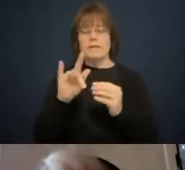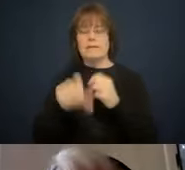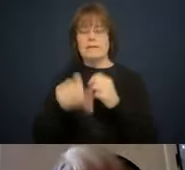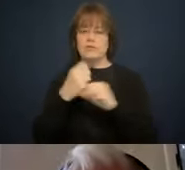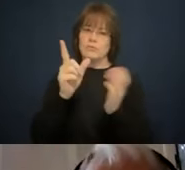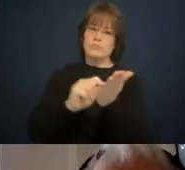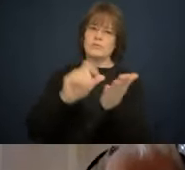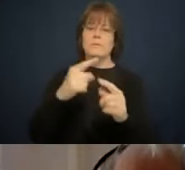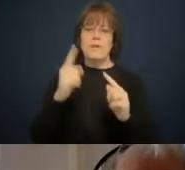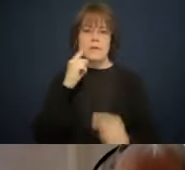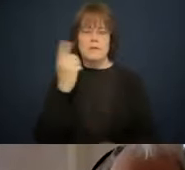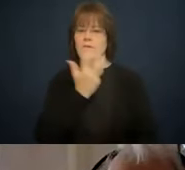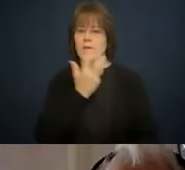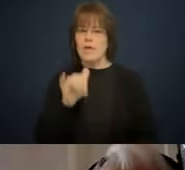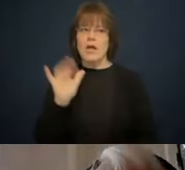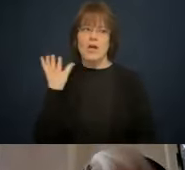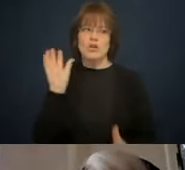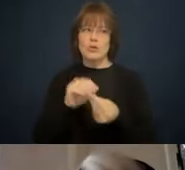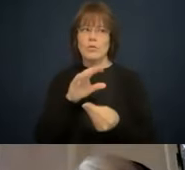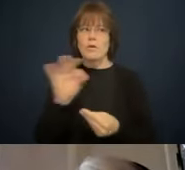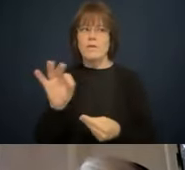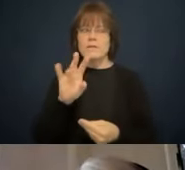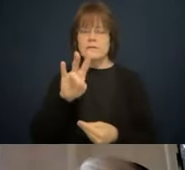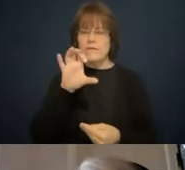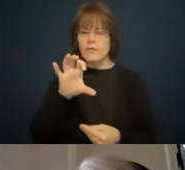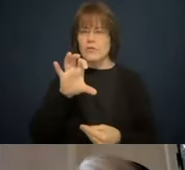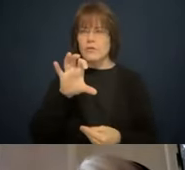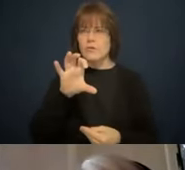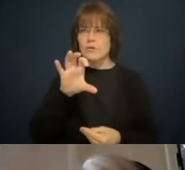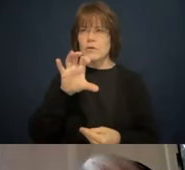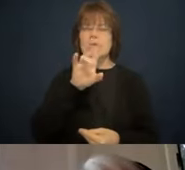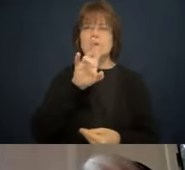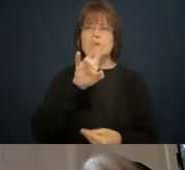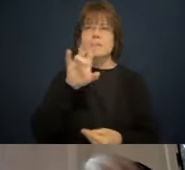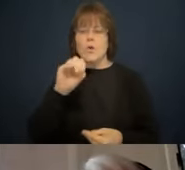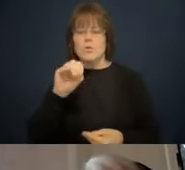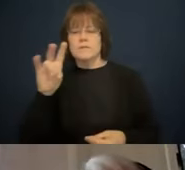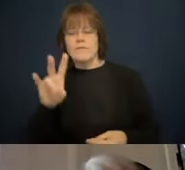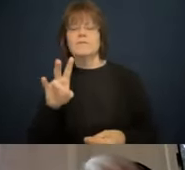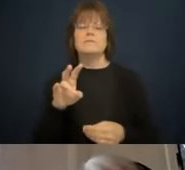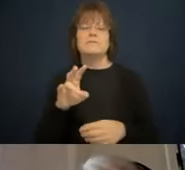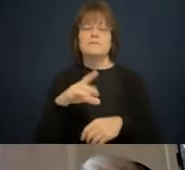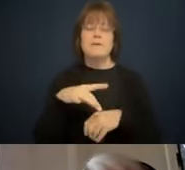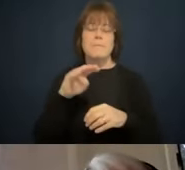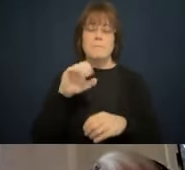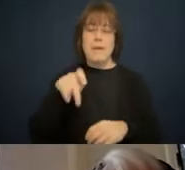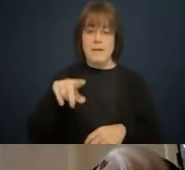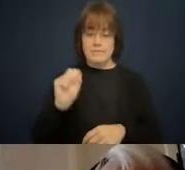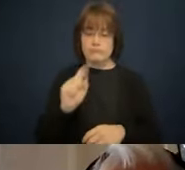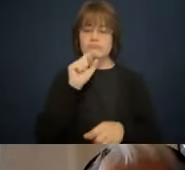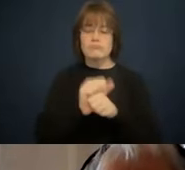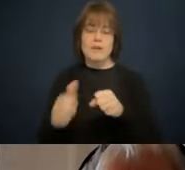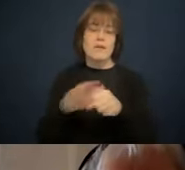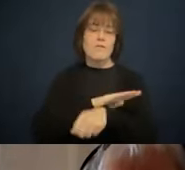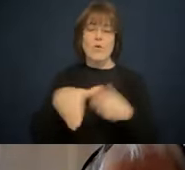it's phenomenal that a total of 707, 1 to 24,000 geologic quadrant maps covering the